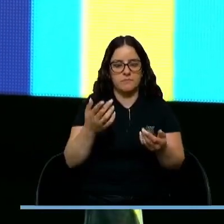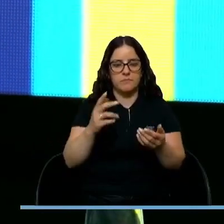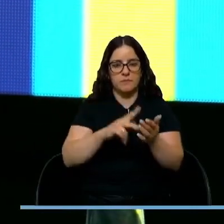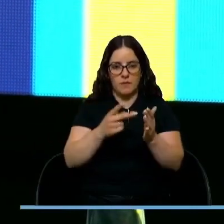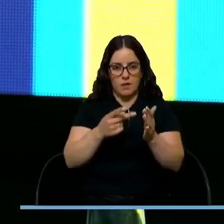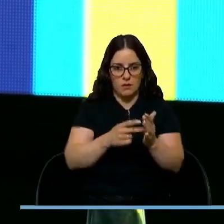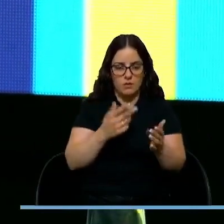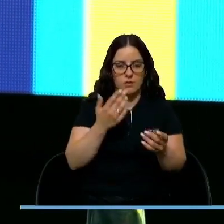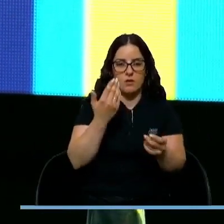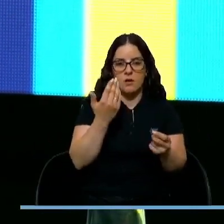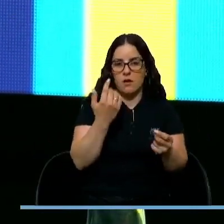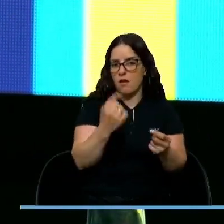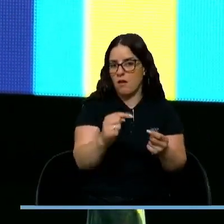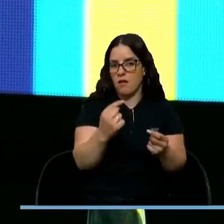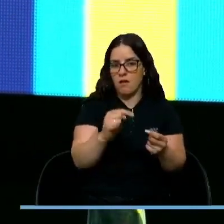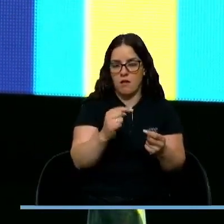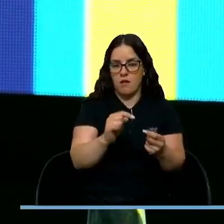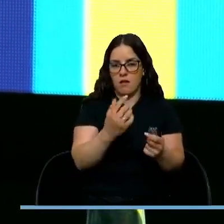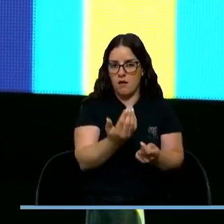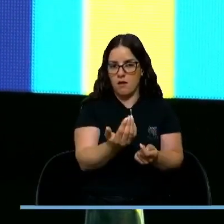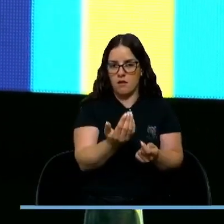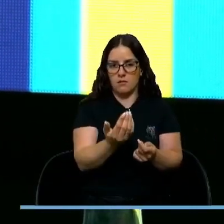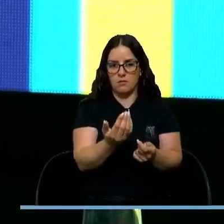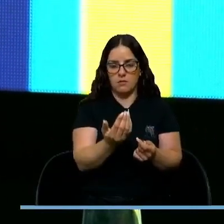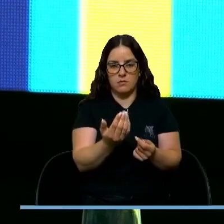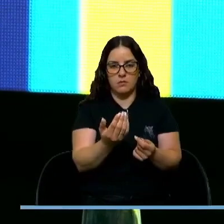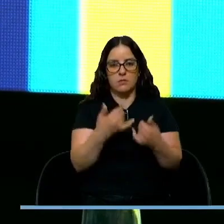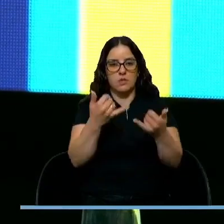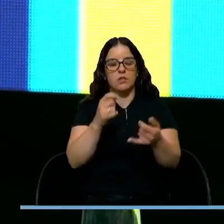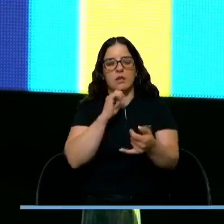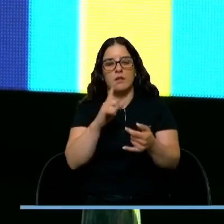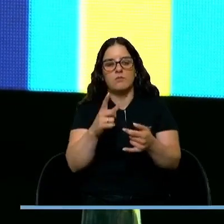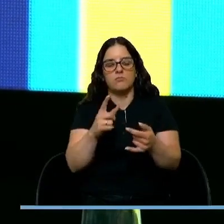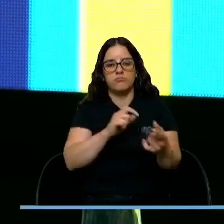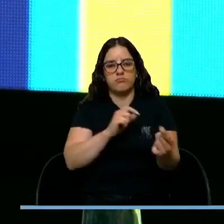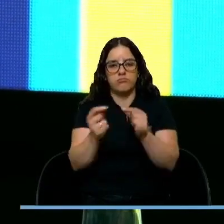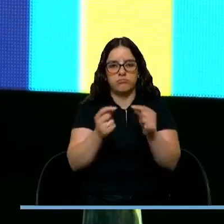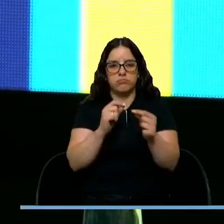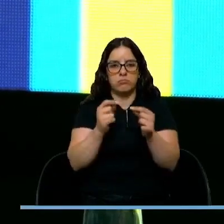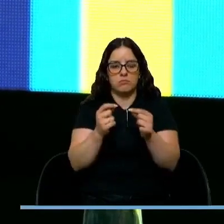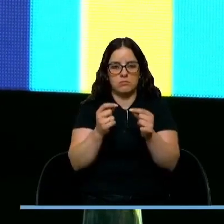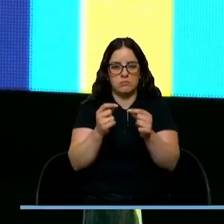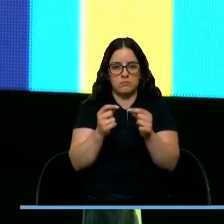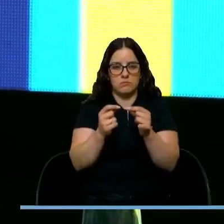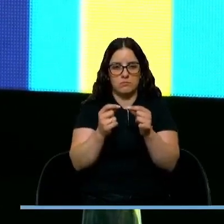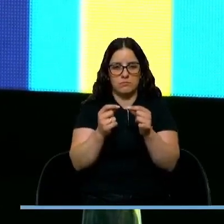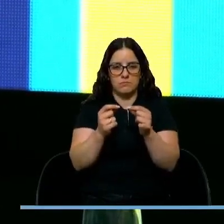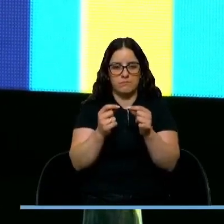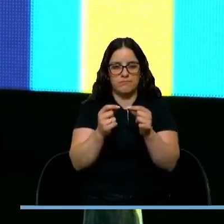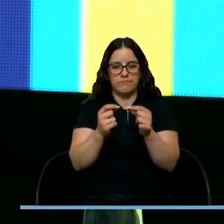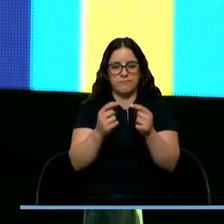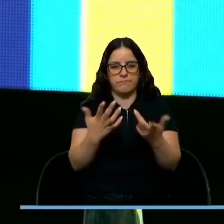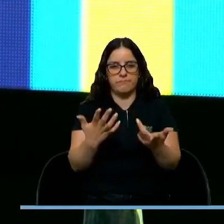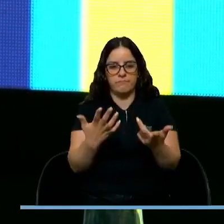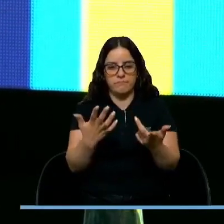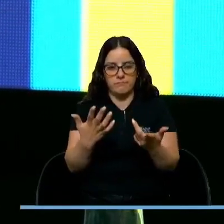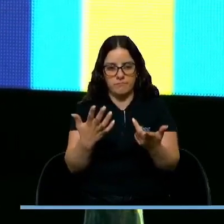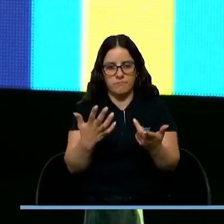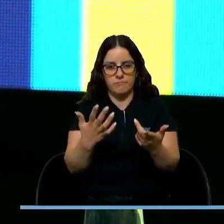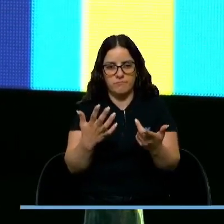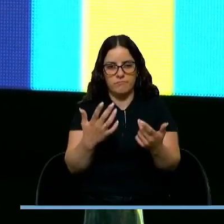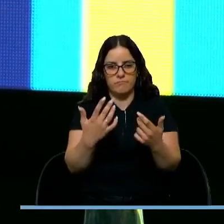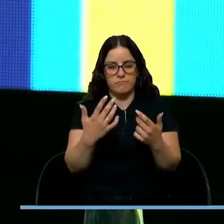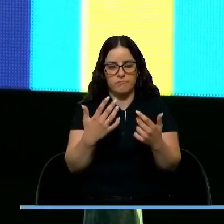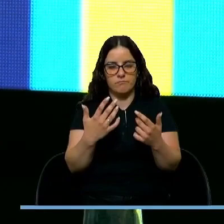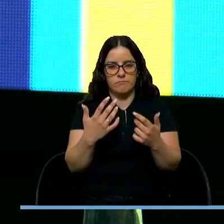there, you know, and it is. Then we can discuss forever whether or not it's affordable. You know, that will be another discussion. But technology exists, and I